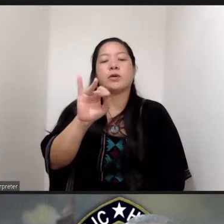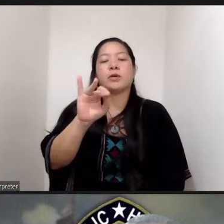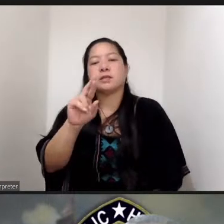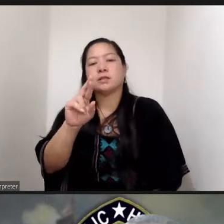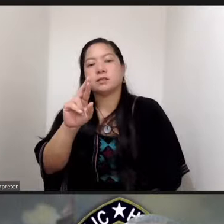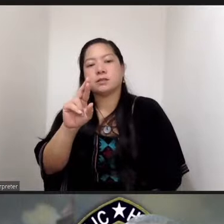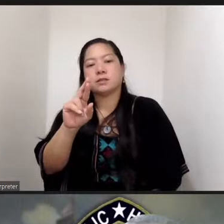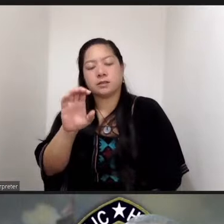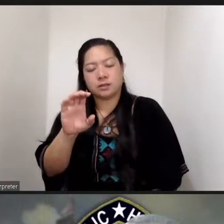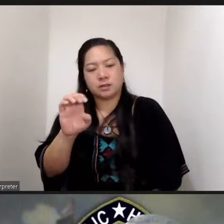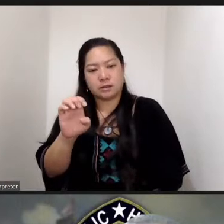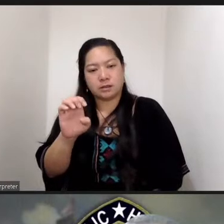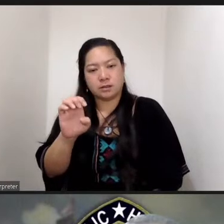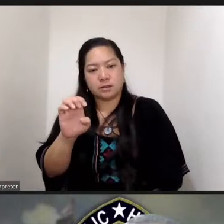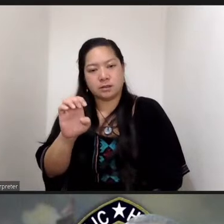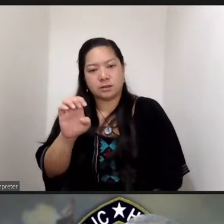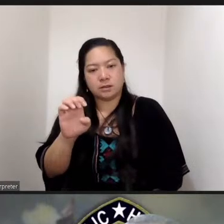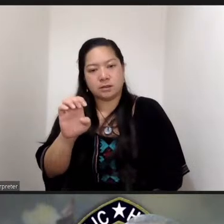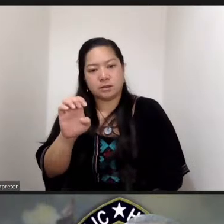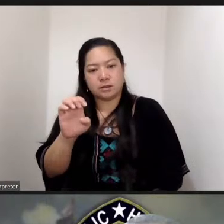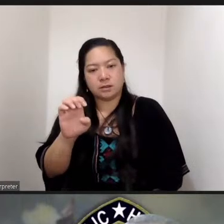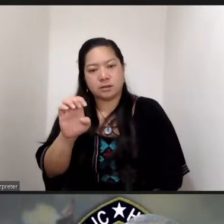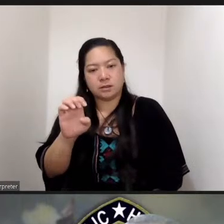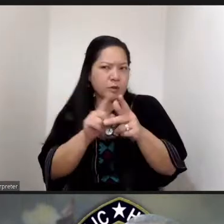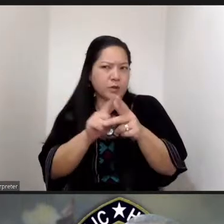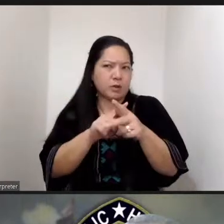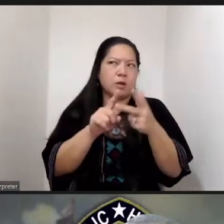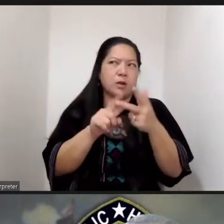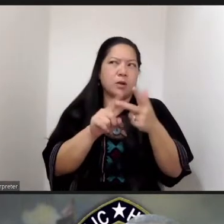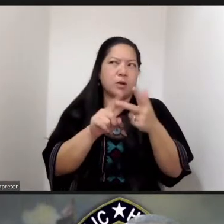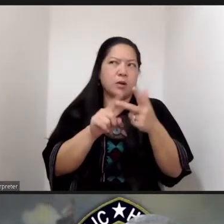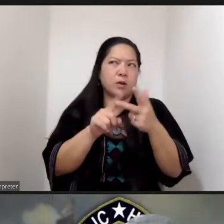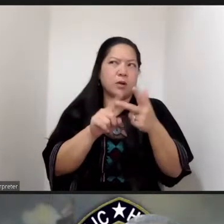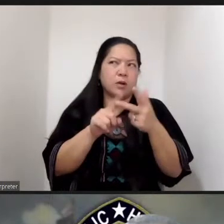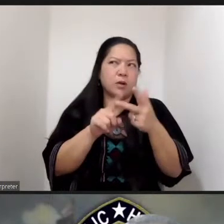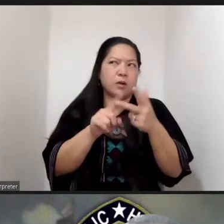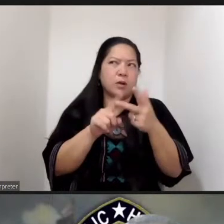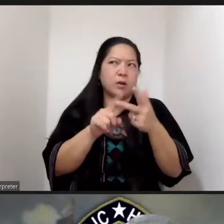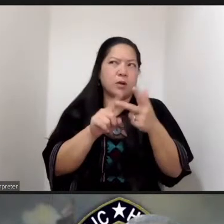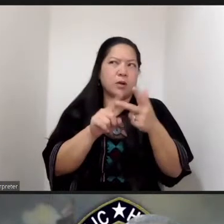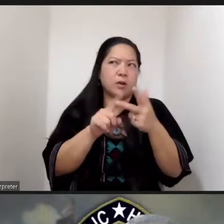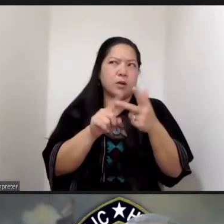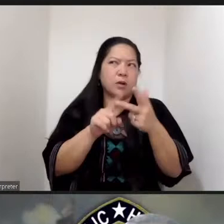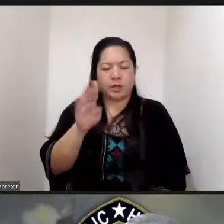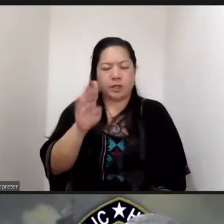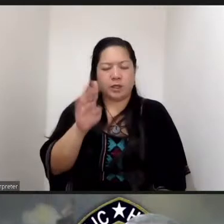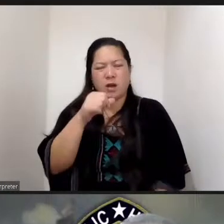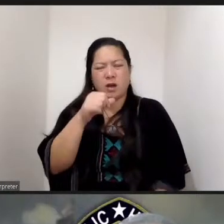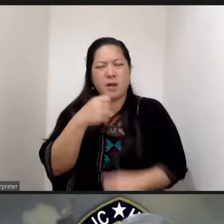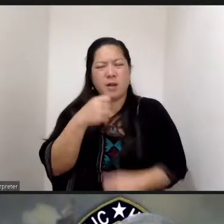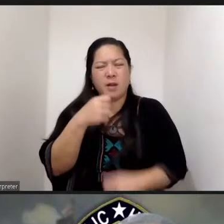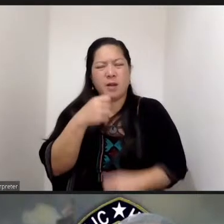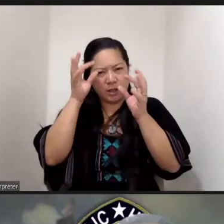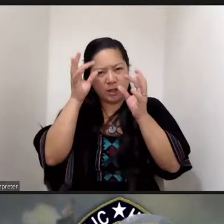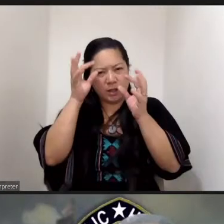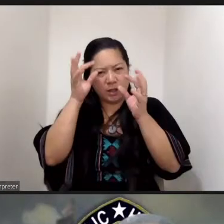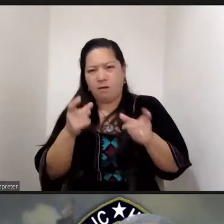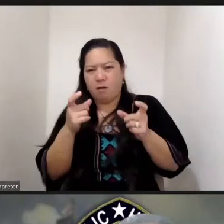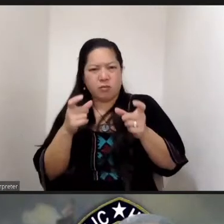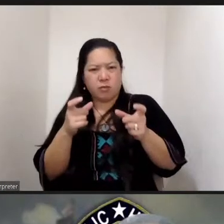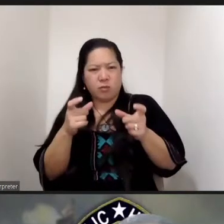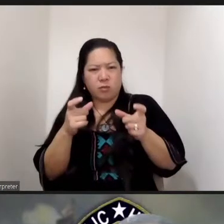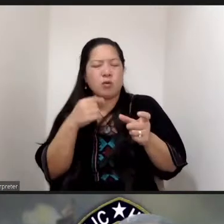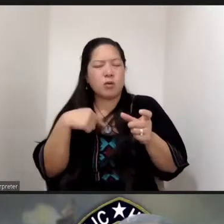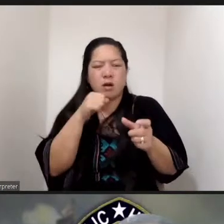GVB. So we're not making these decisions arbitrarily and capriciously. We are